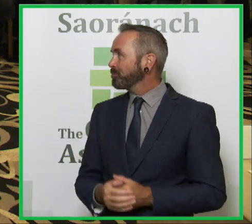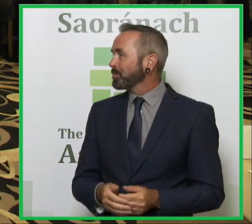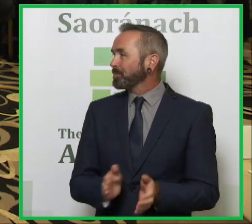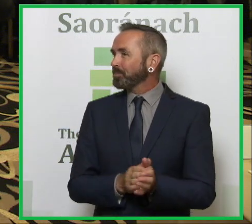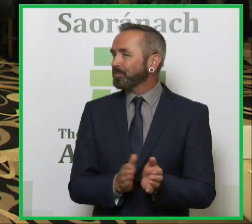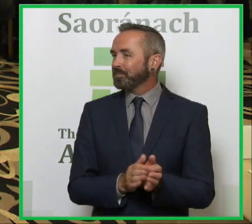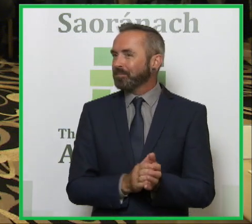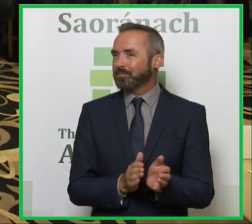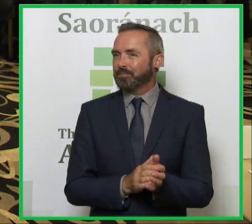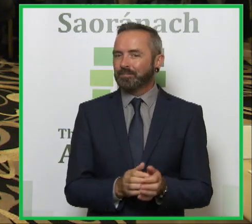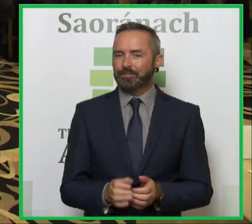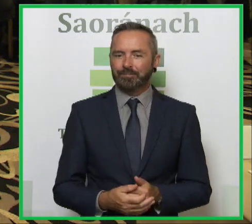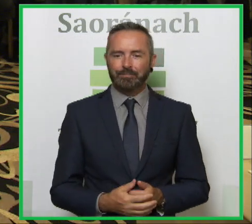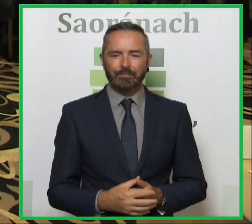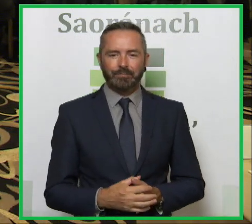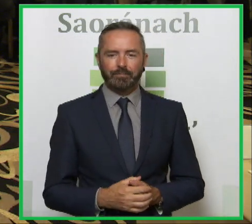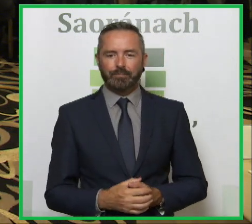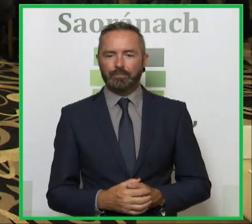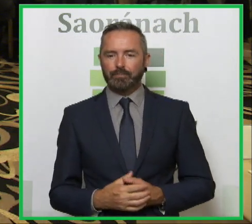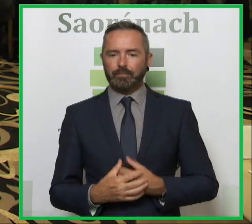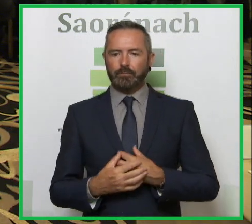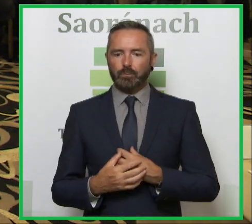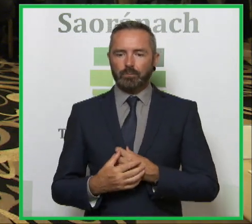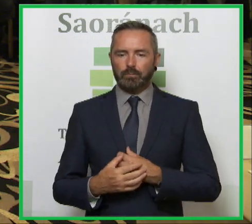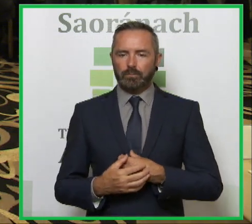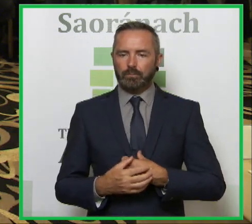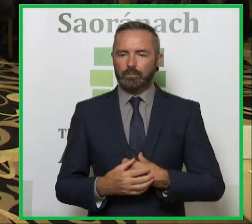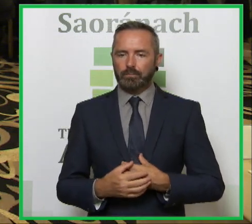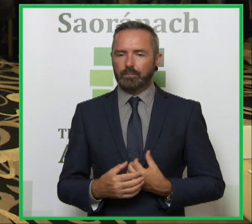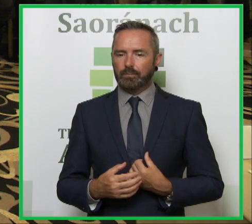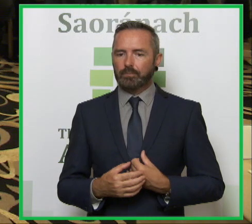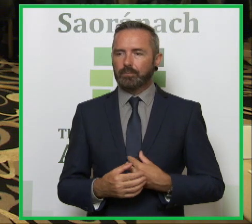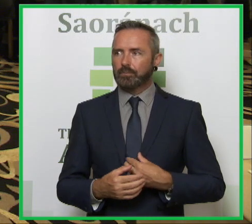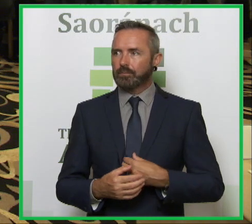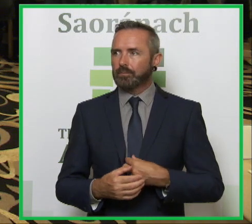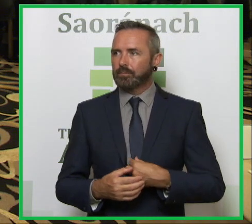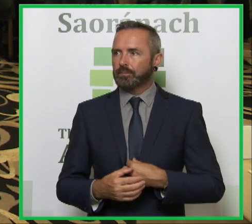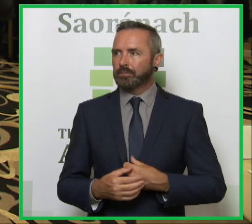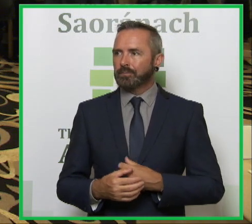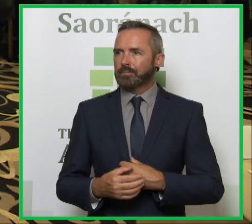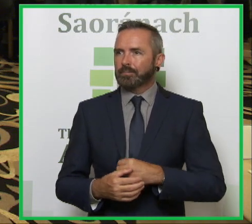No? Okay, Jack, please, yeah.